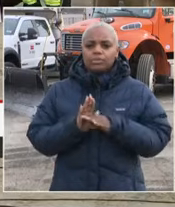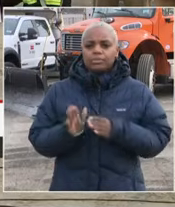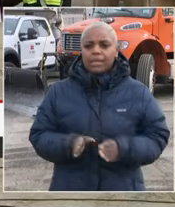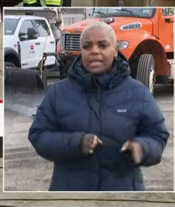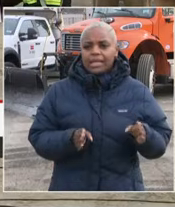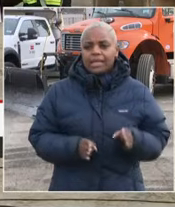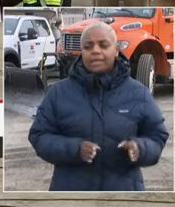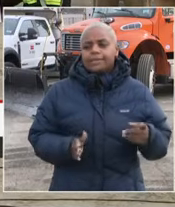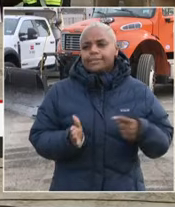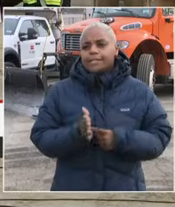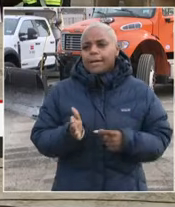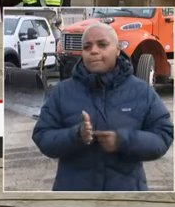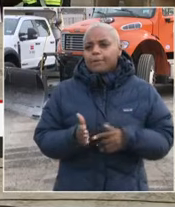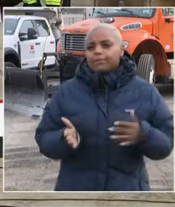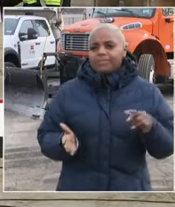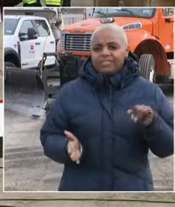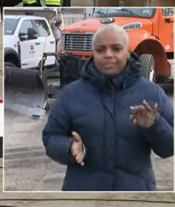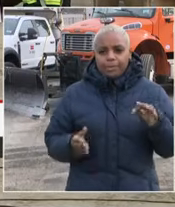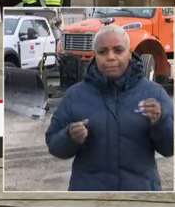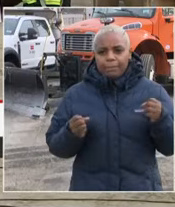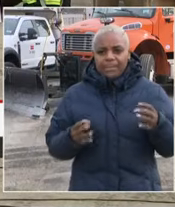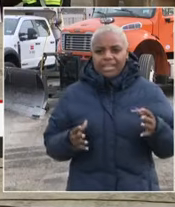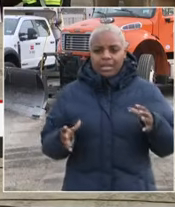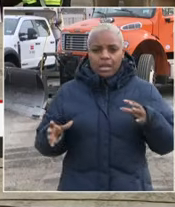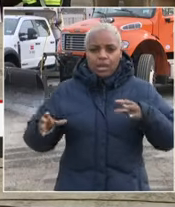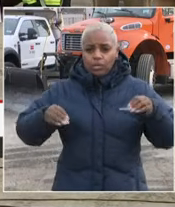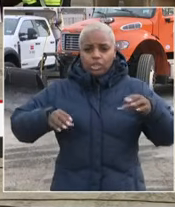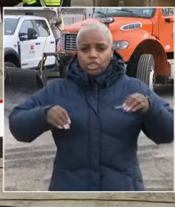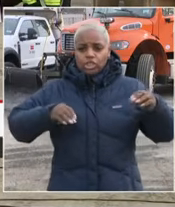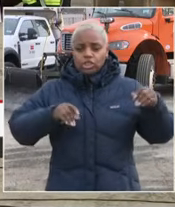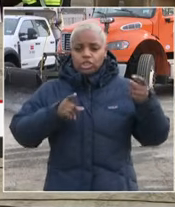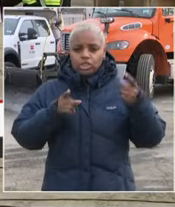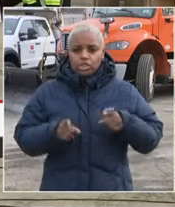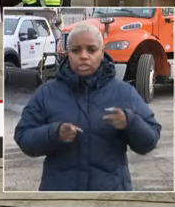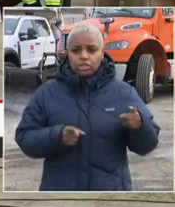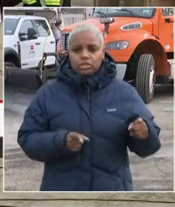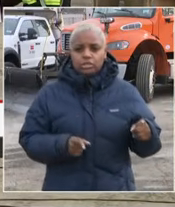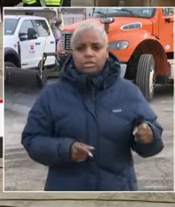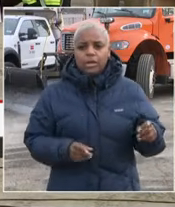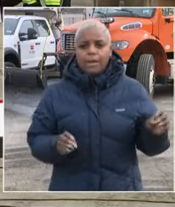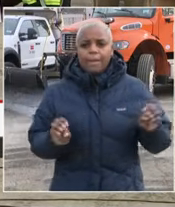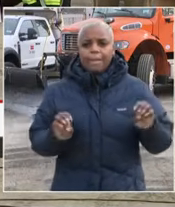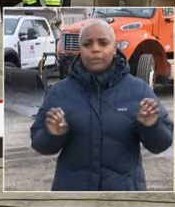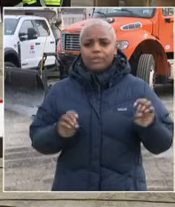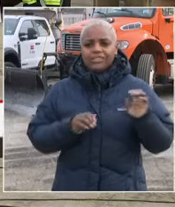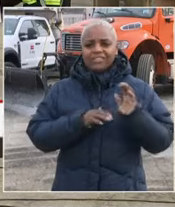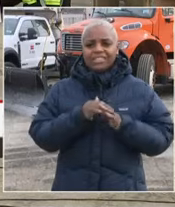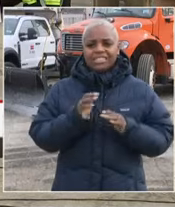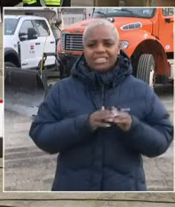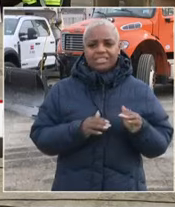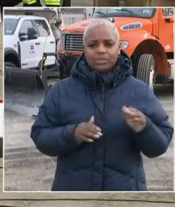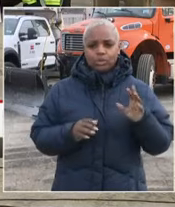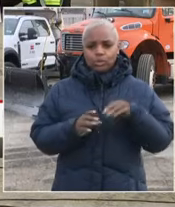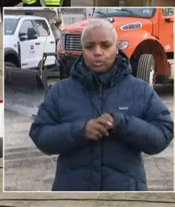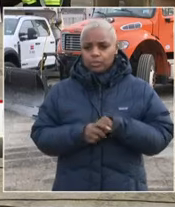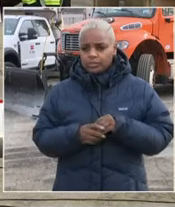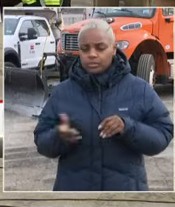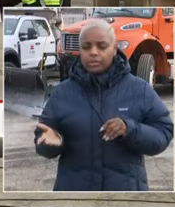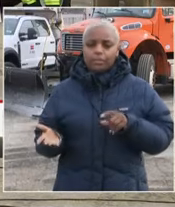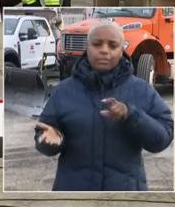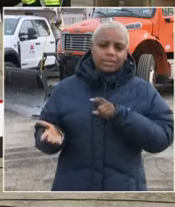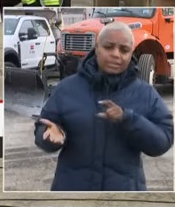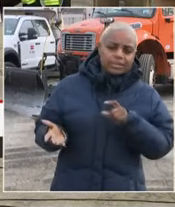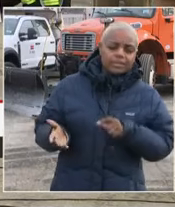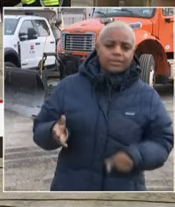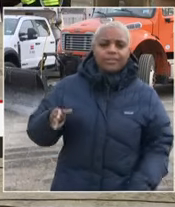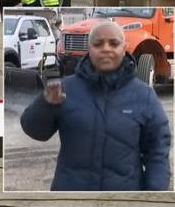outages, the emergency facilities, hospitals, police and fire, top priority to get those restored.